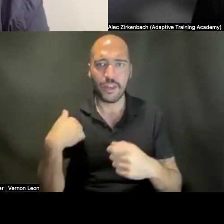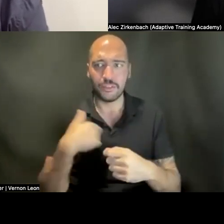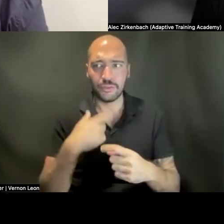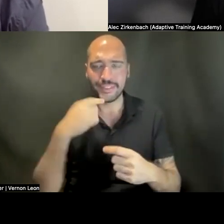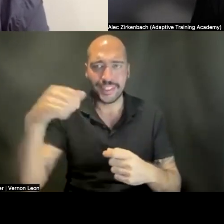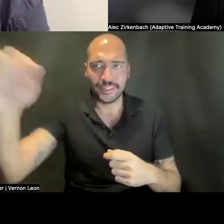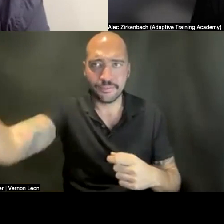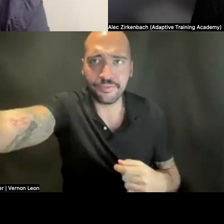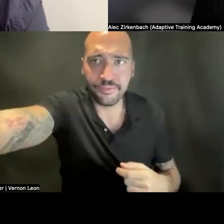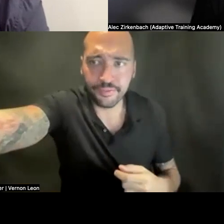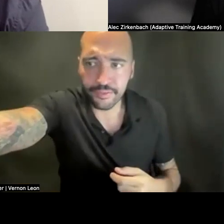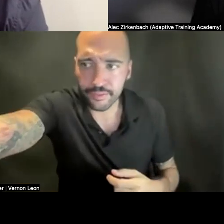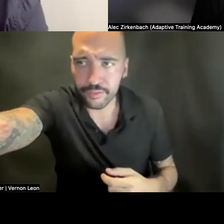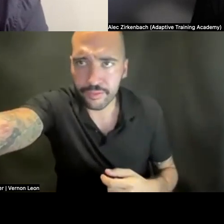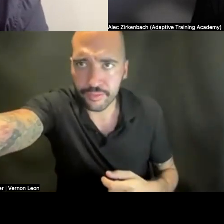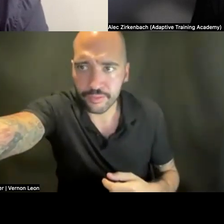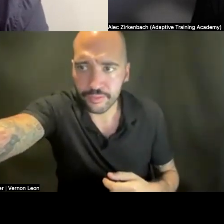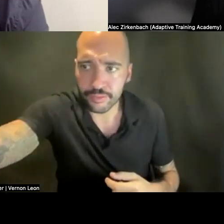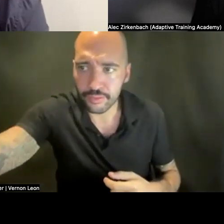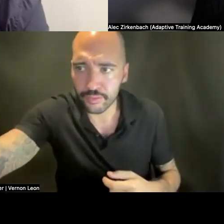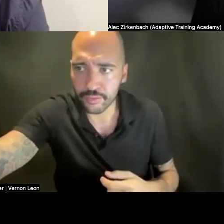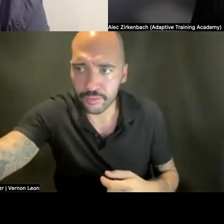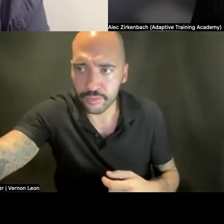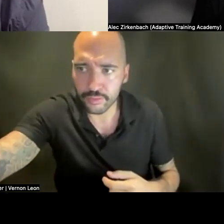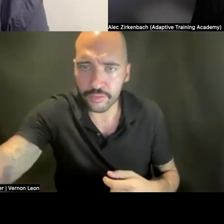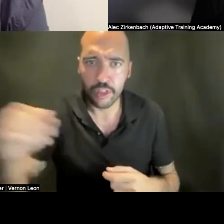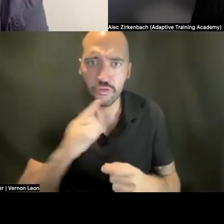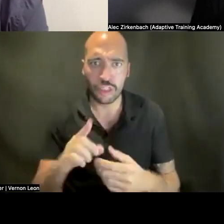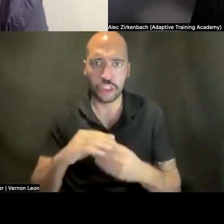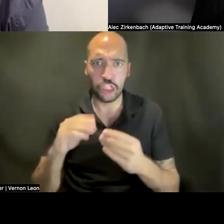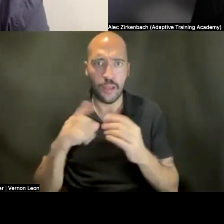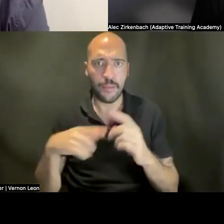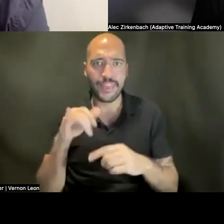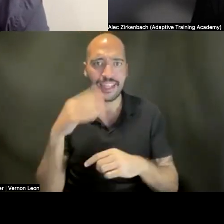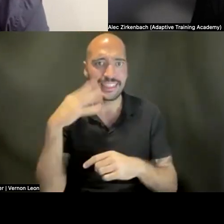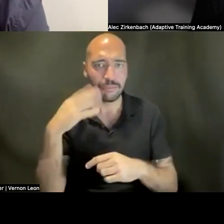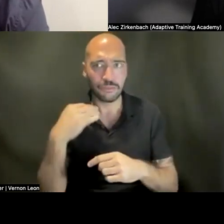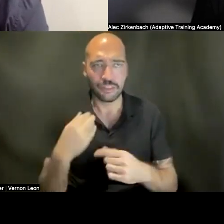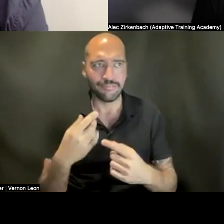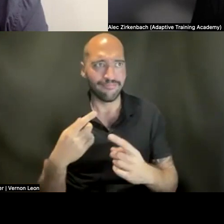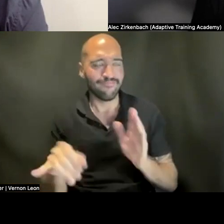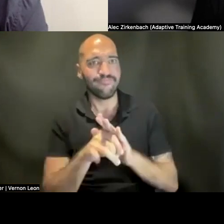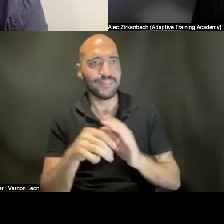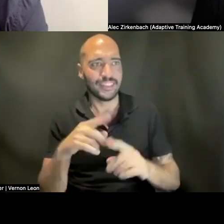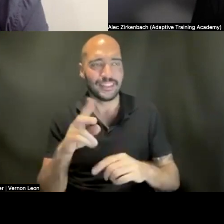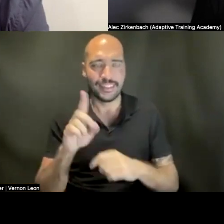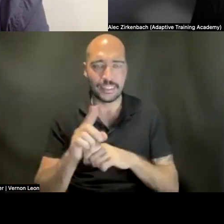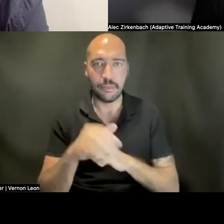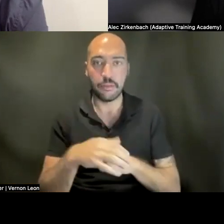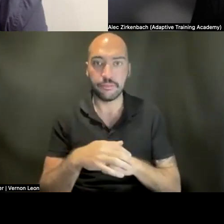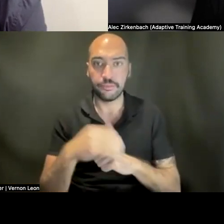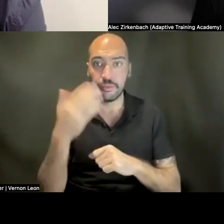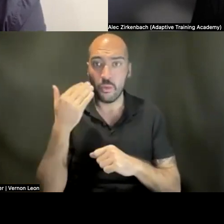yes, I'm disabled, and really talk about that experience. Why do you think that is? And can you each